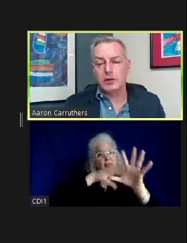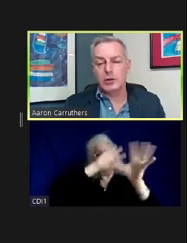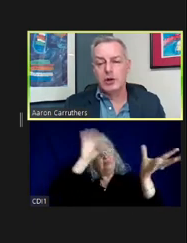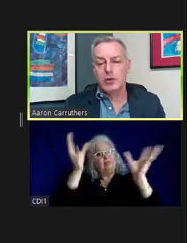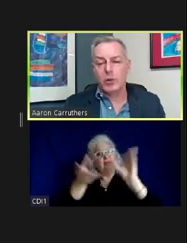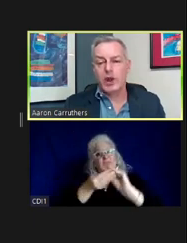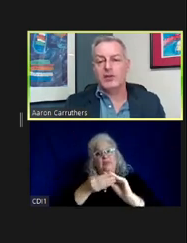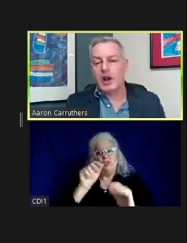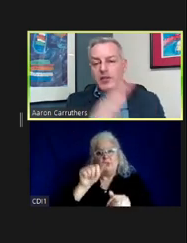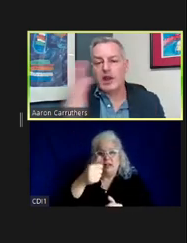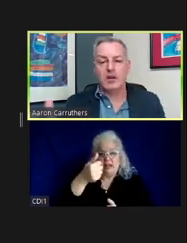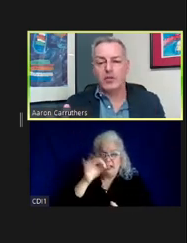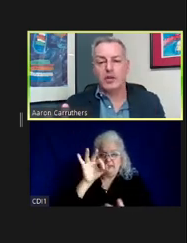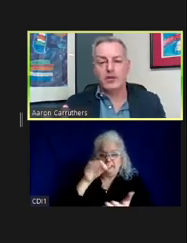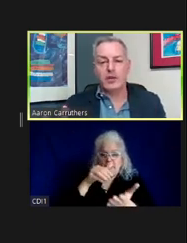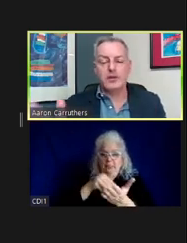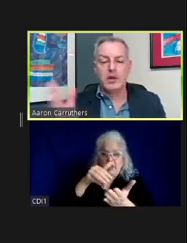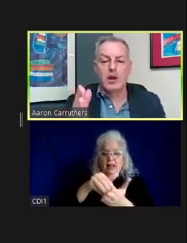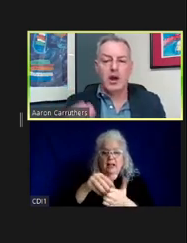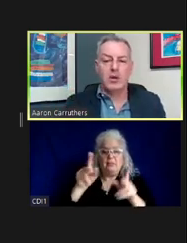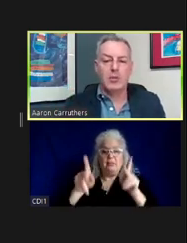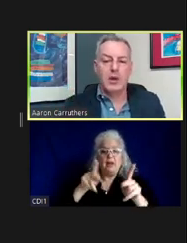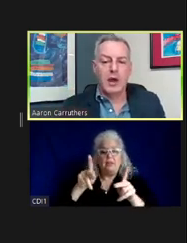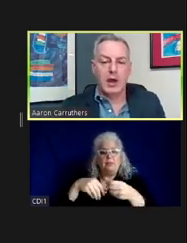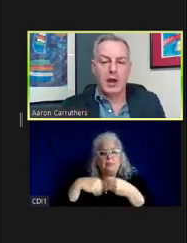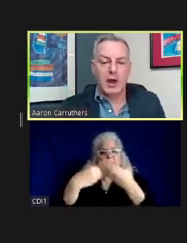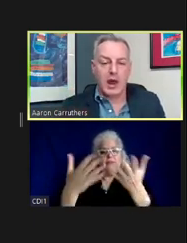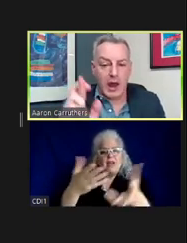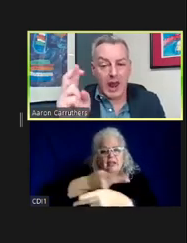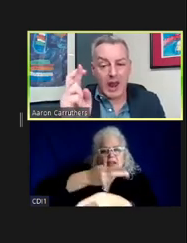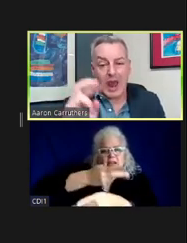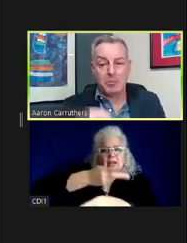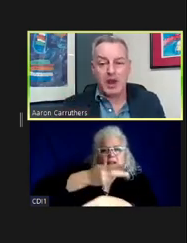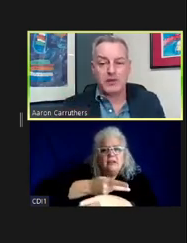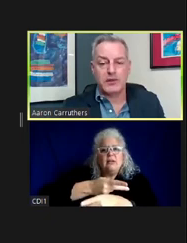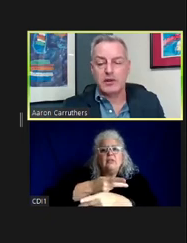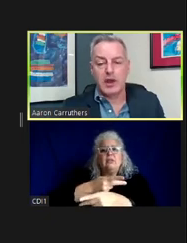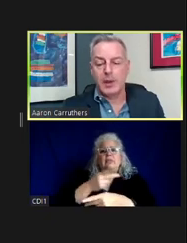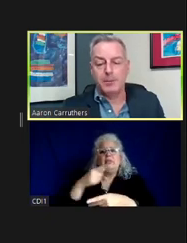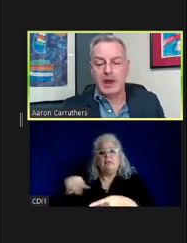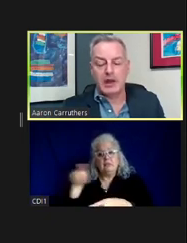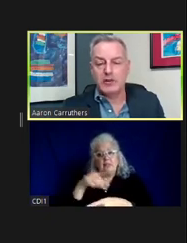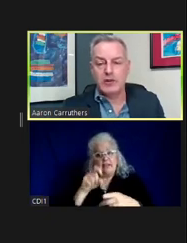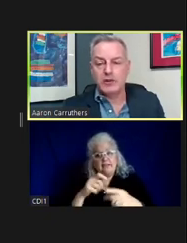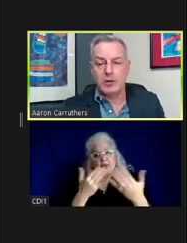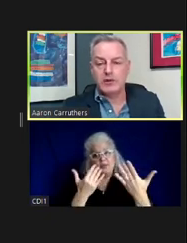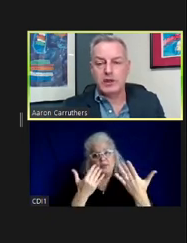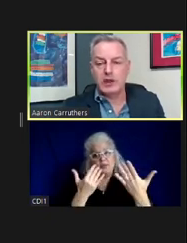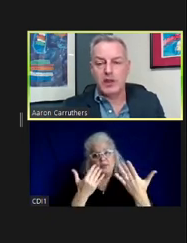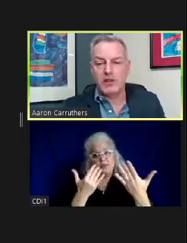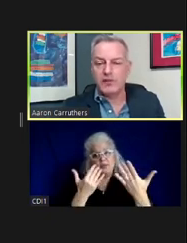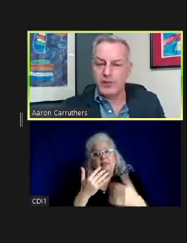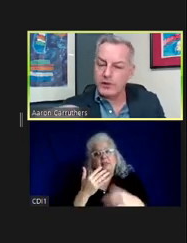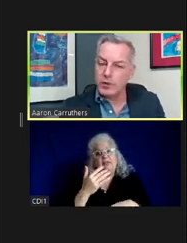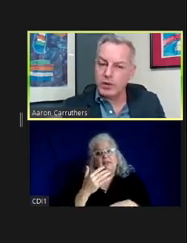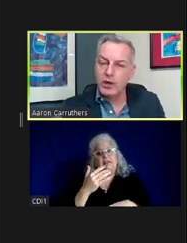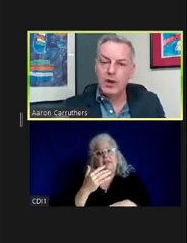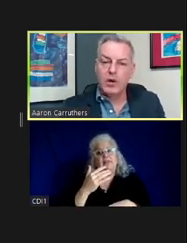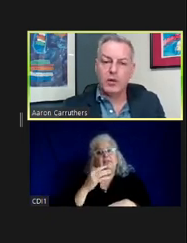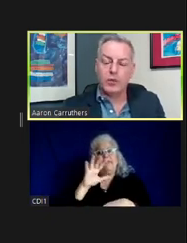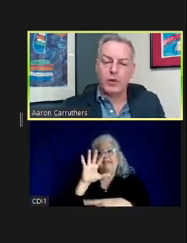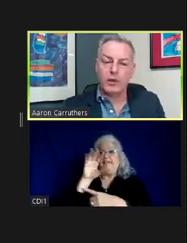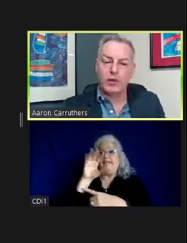need to wait for half of California first. At best, I just don't see how that fits